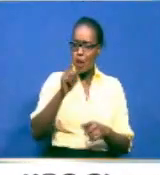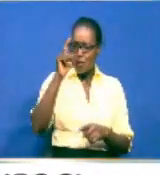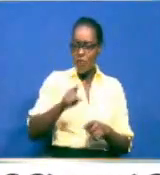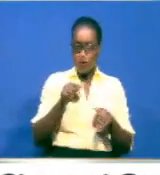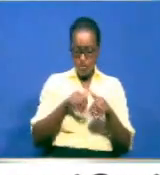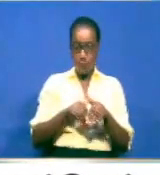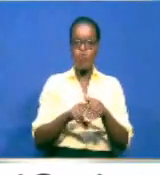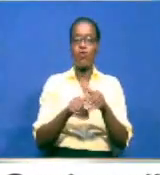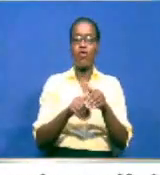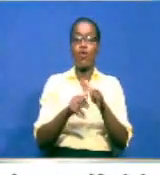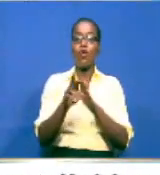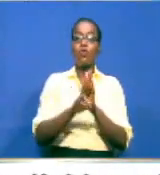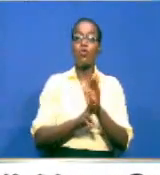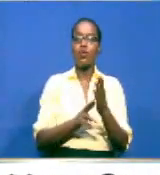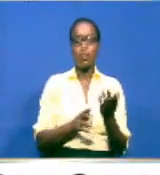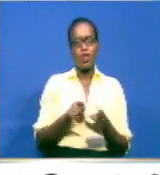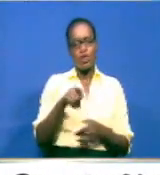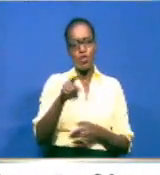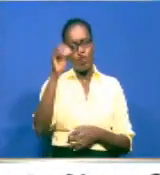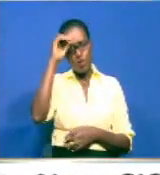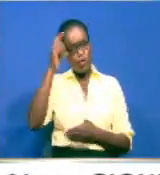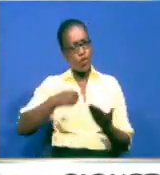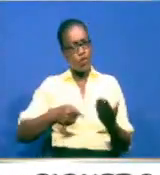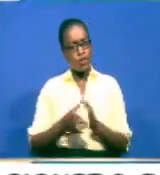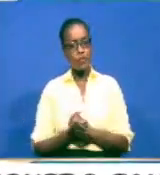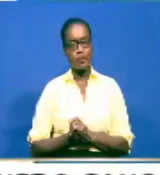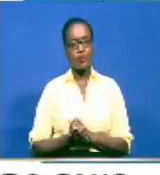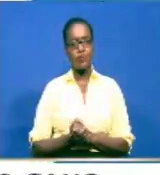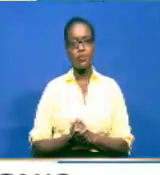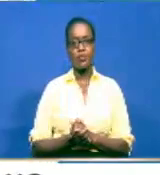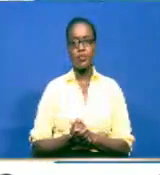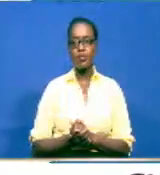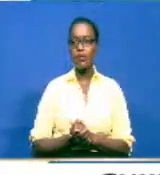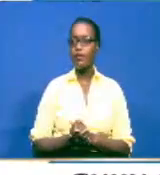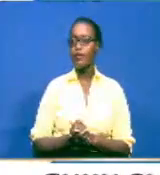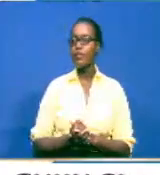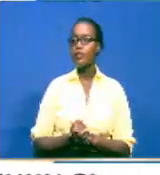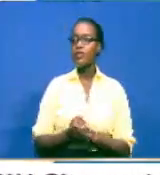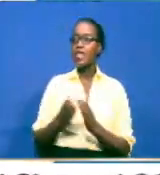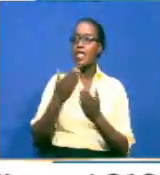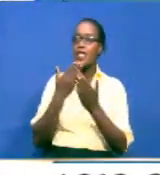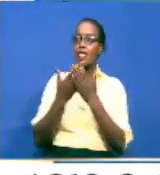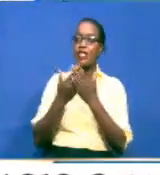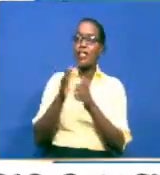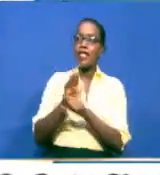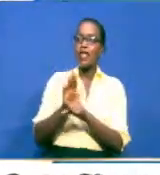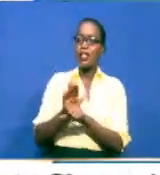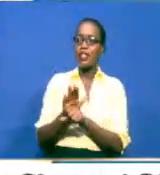the regulations. What is your take on that? Now, Thank you very much. I